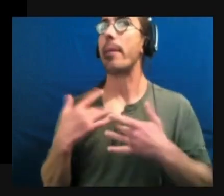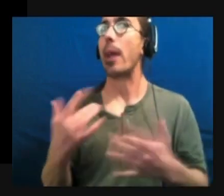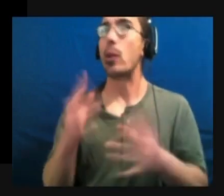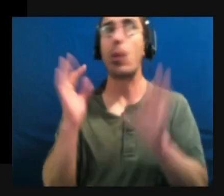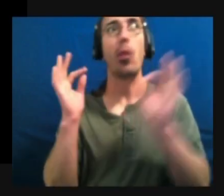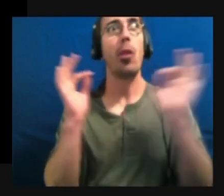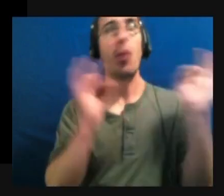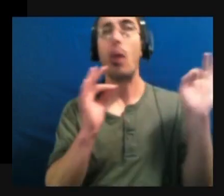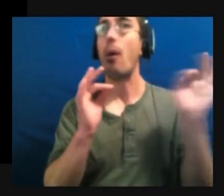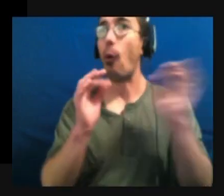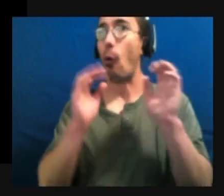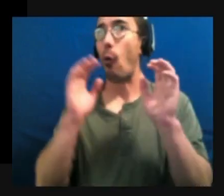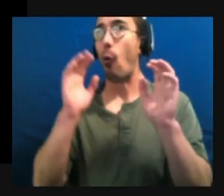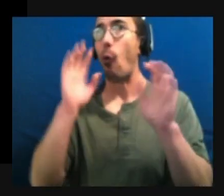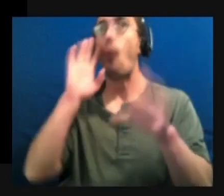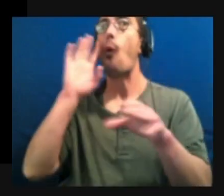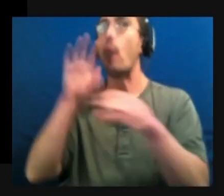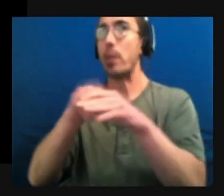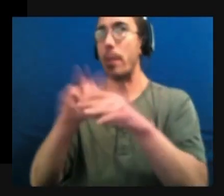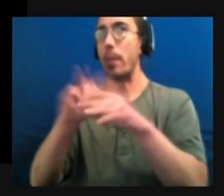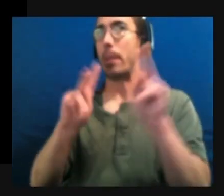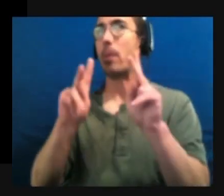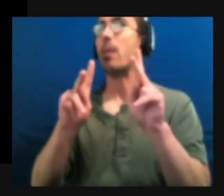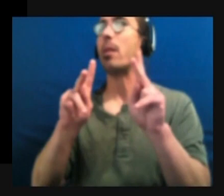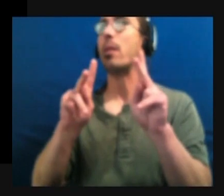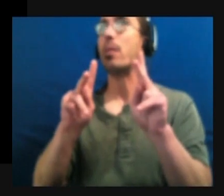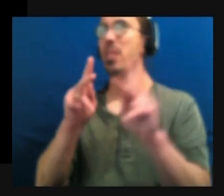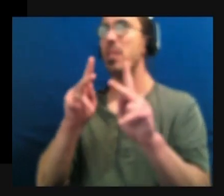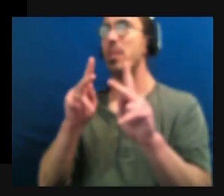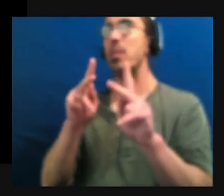autistic people are perceived as,